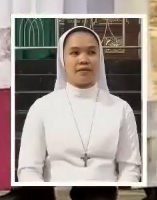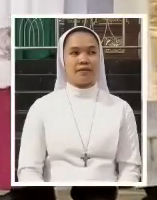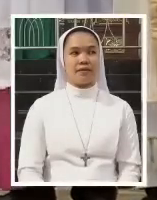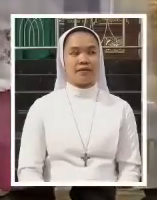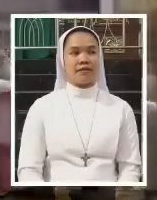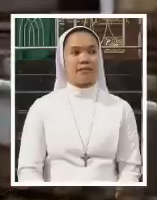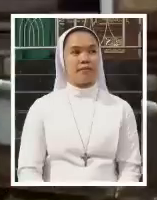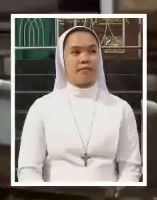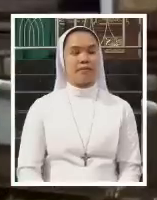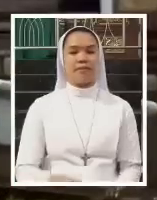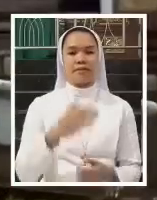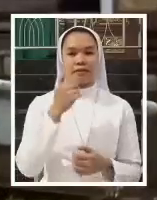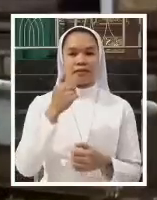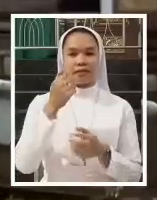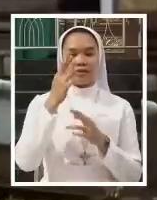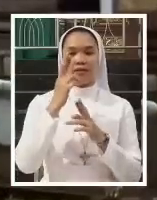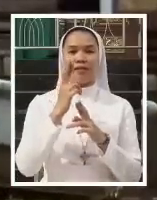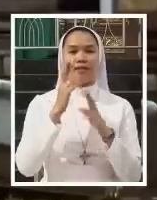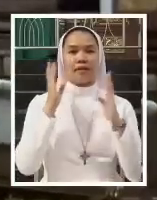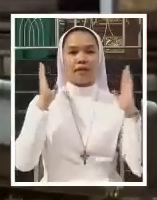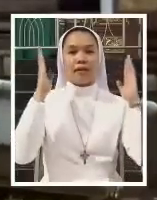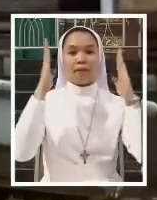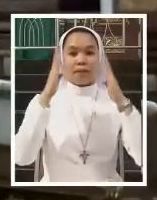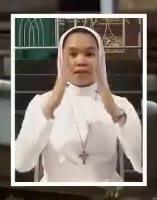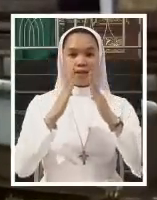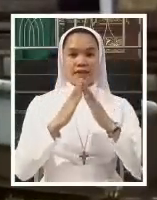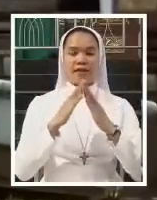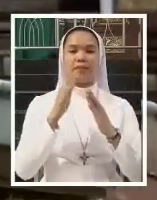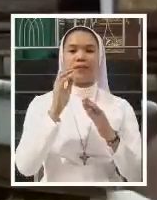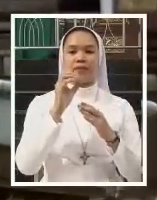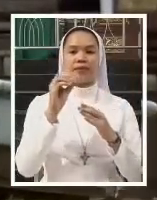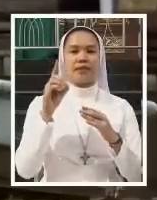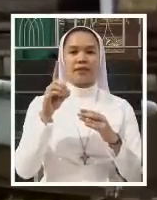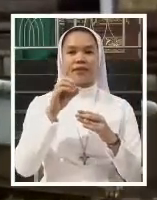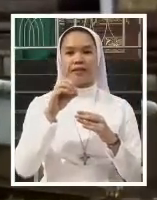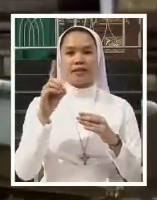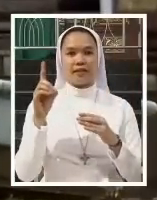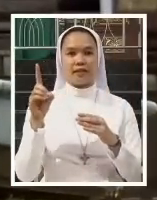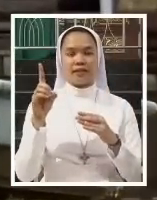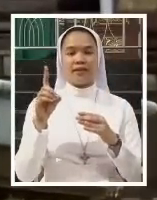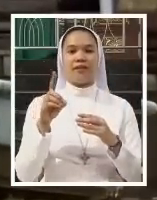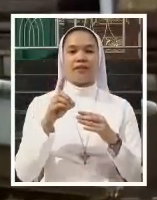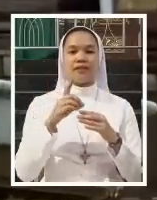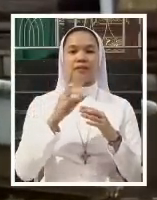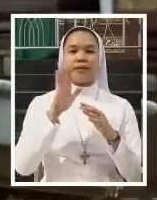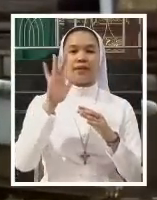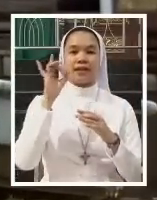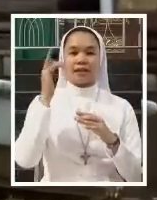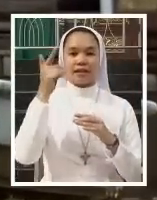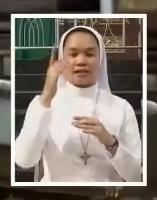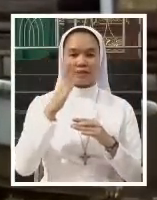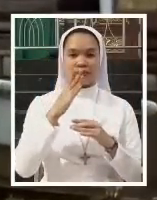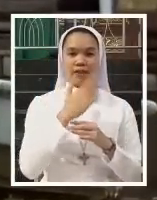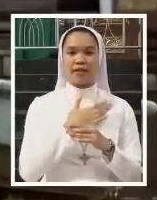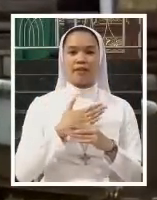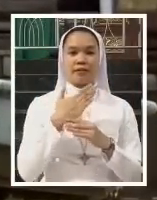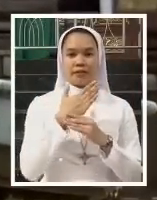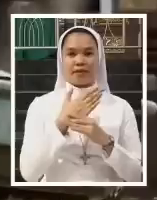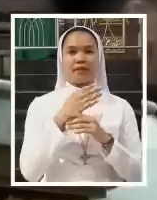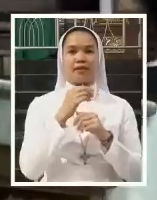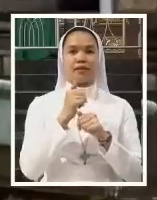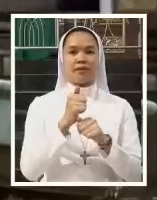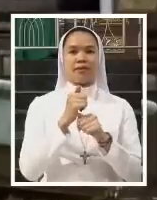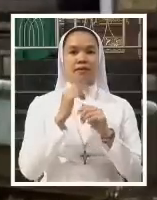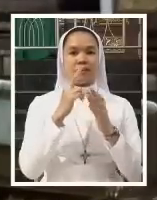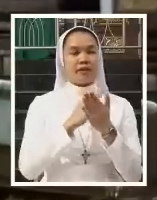The Most Reverend Rolando J. Tria, Tirona, OCDDD, by the grace of God and favor of the Apostolic